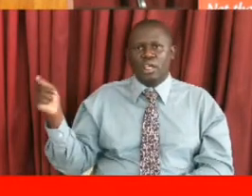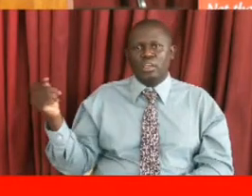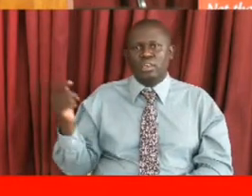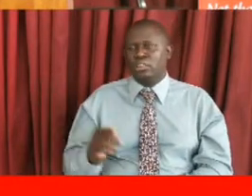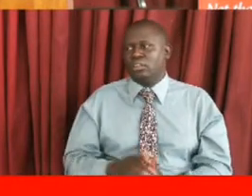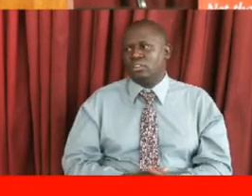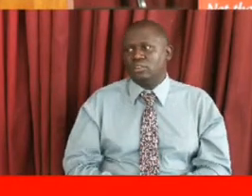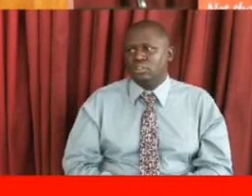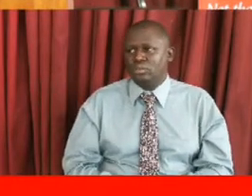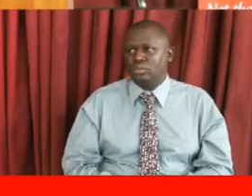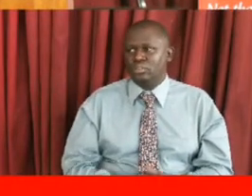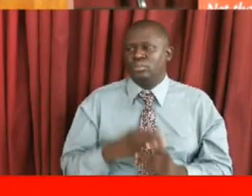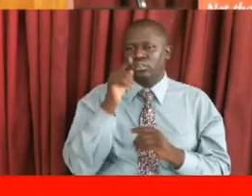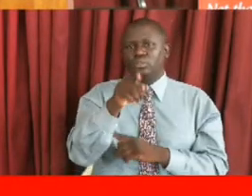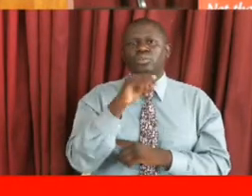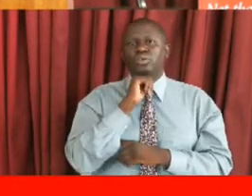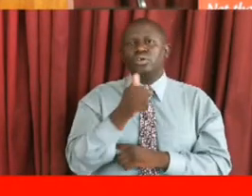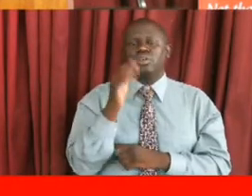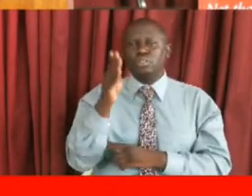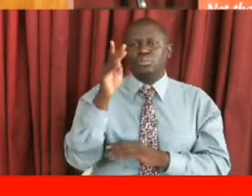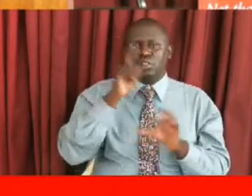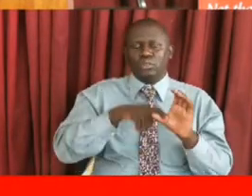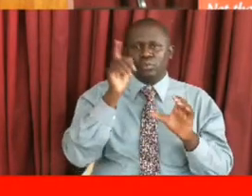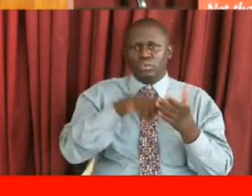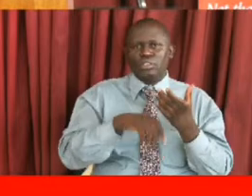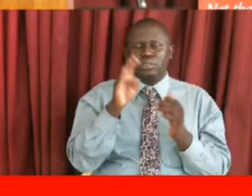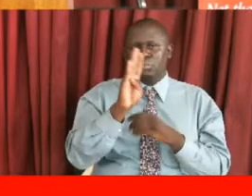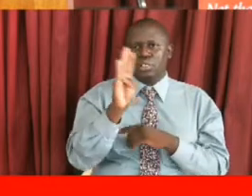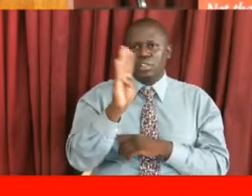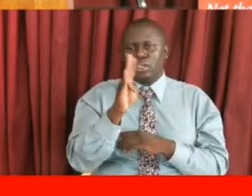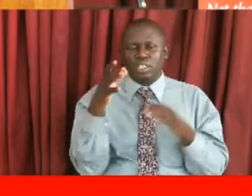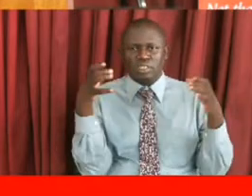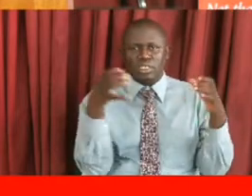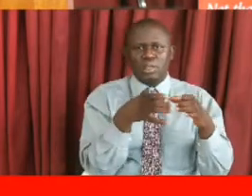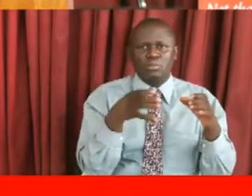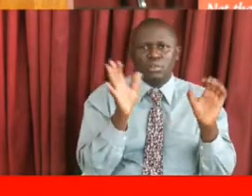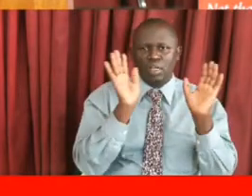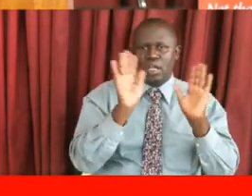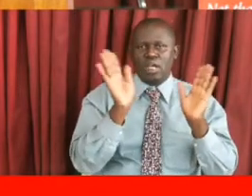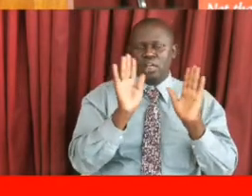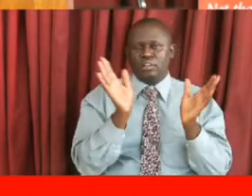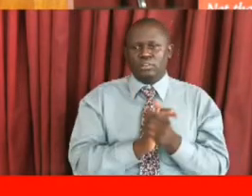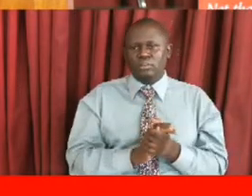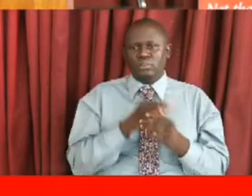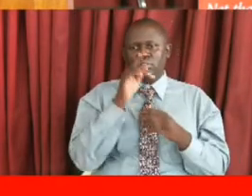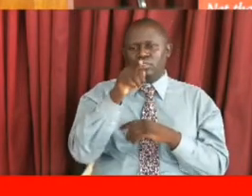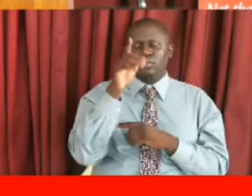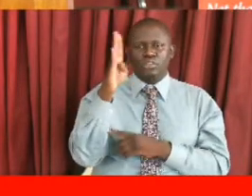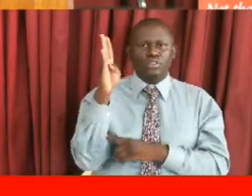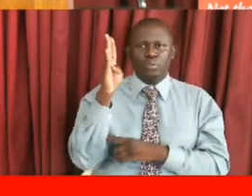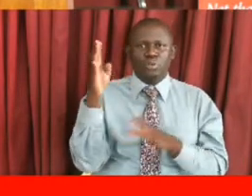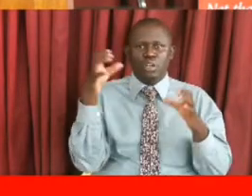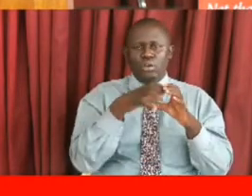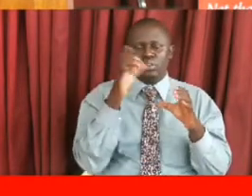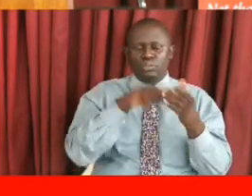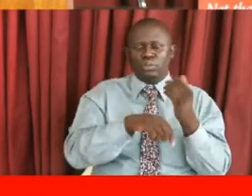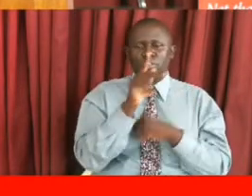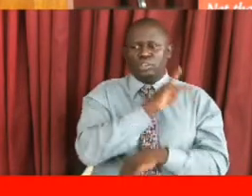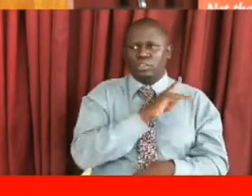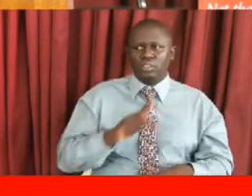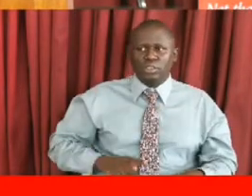bil you don't belong in the billionaires Club bilon no you belong in the Kingdom